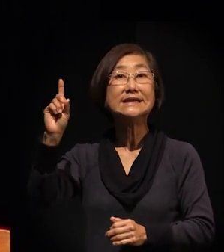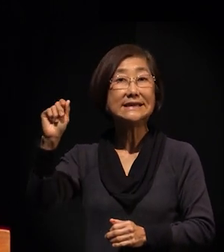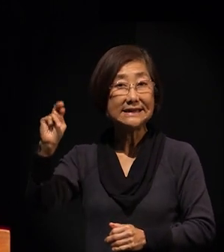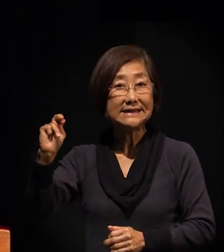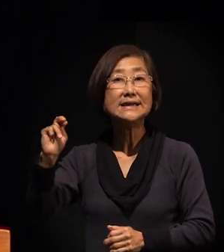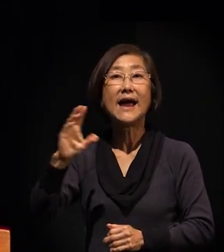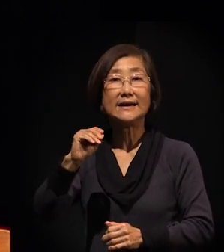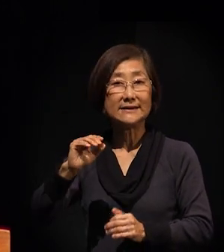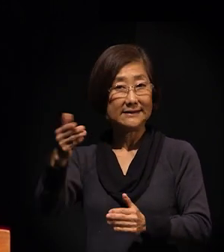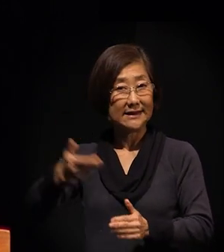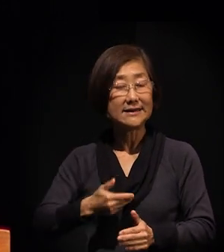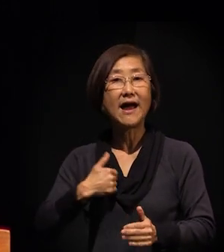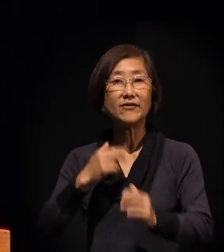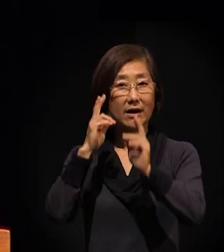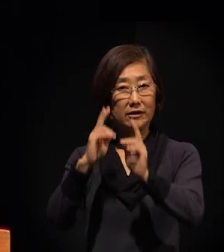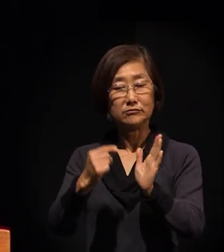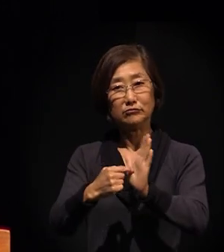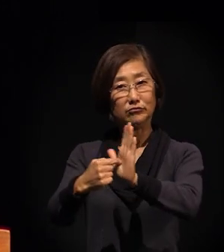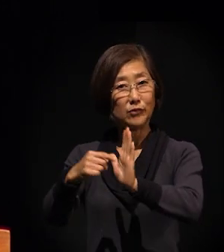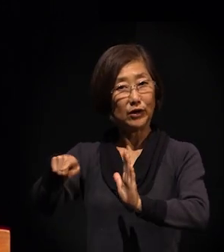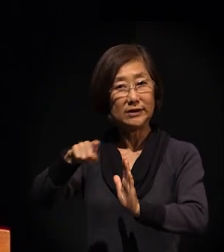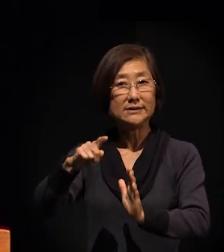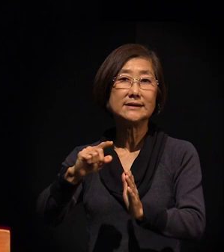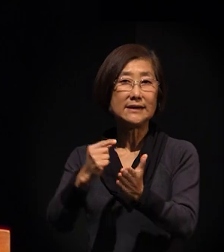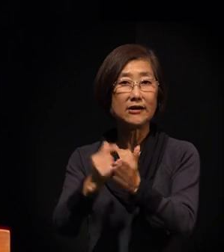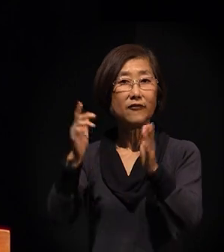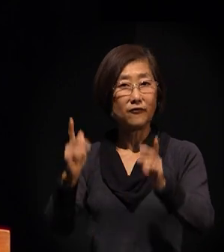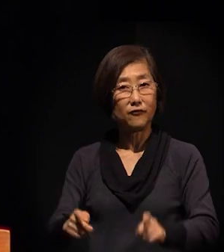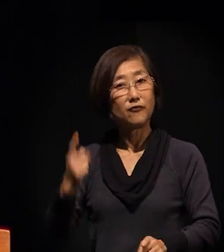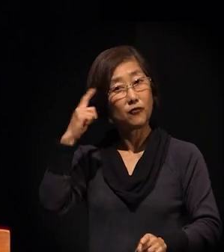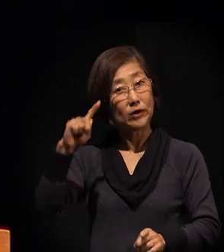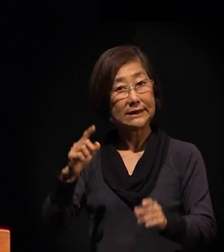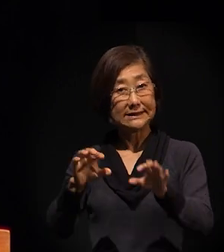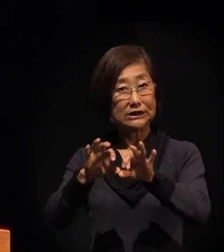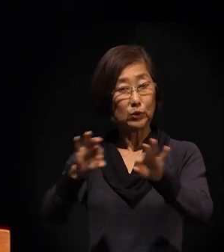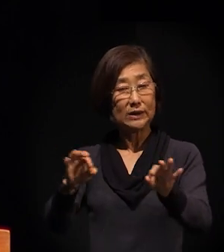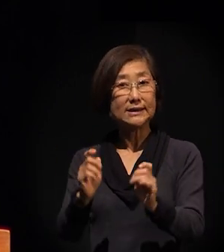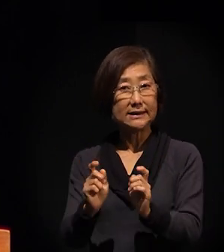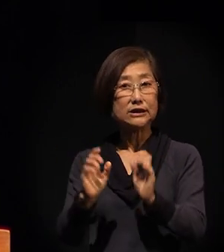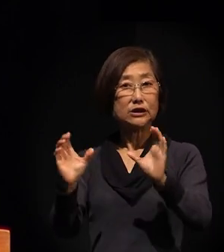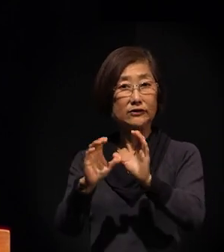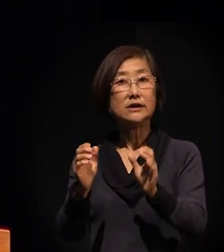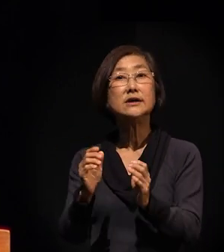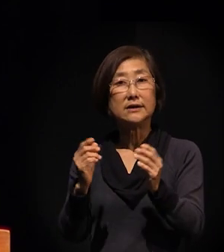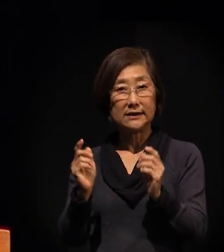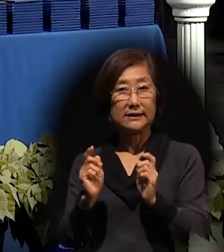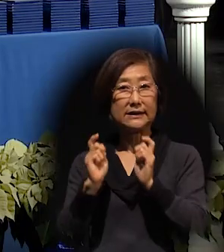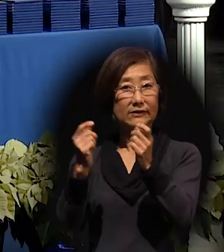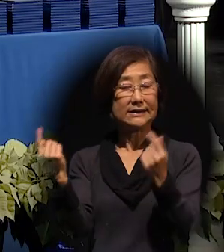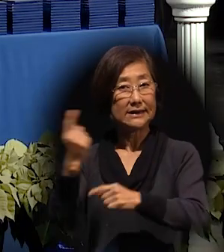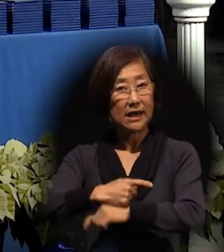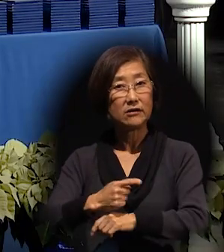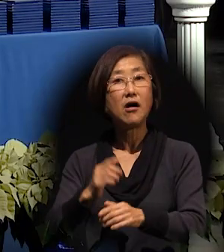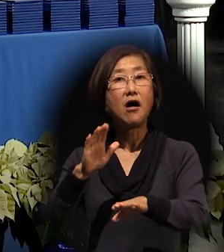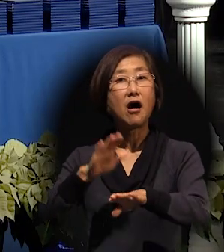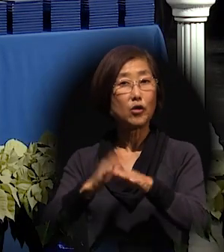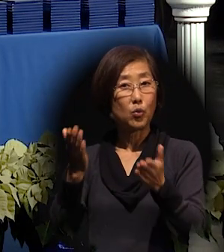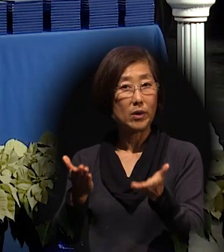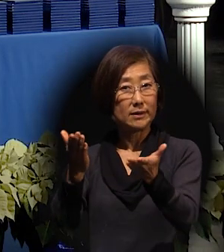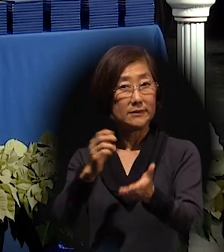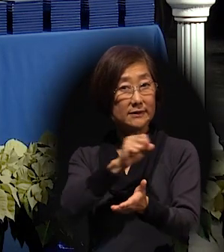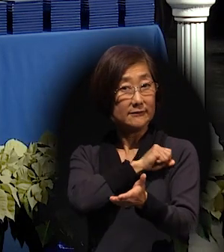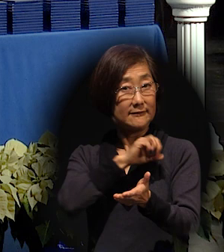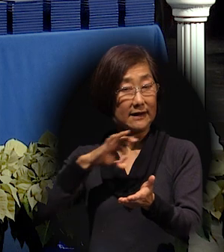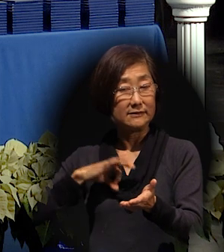guests, I have the honor of presenting these candidates for the degrees and certificates to be conferred today. Upon the recommendation